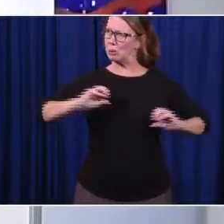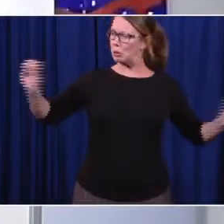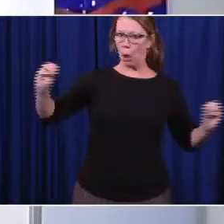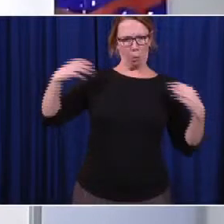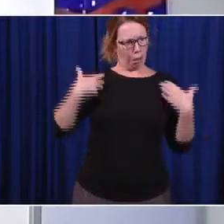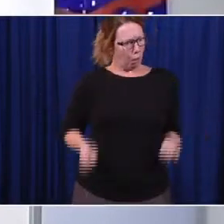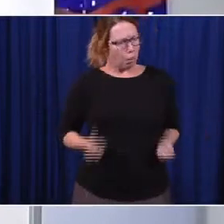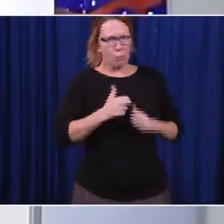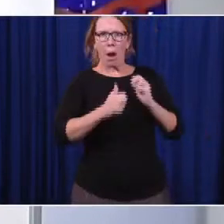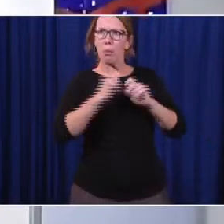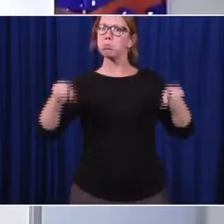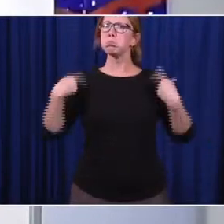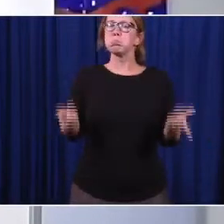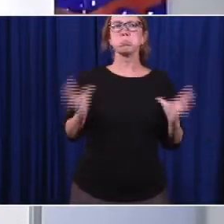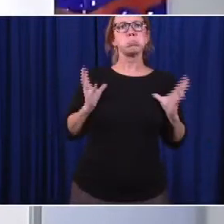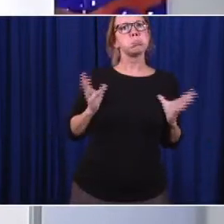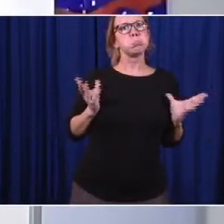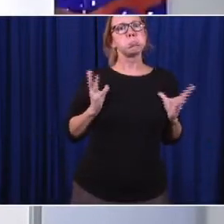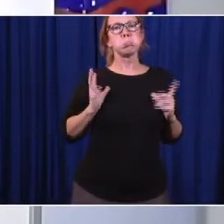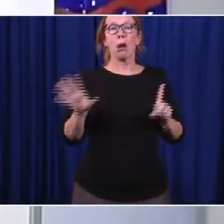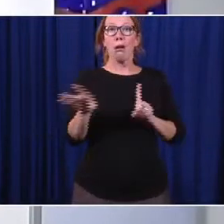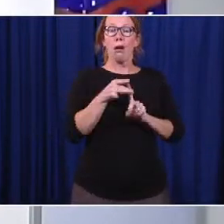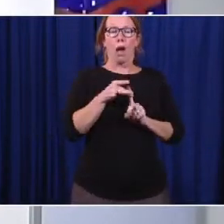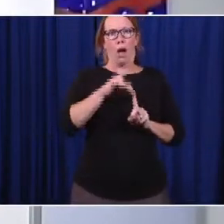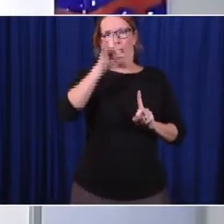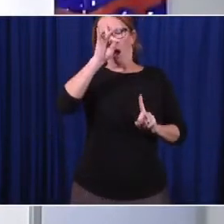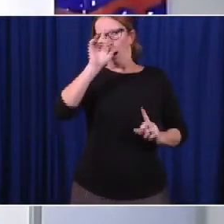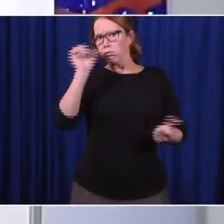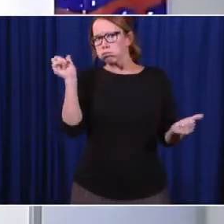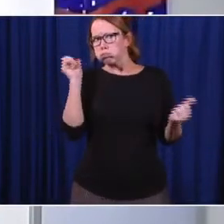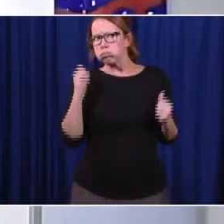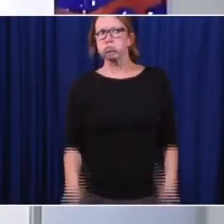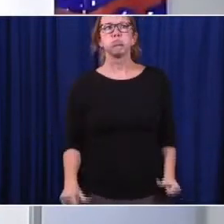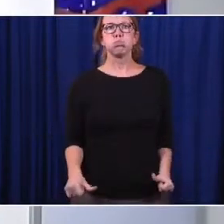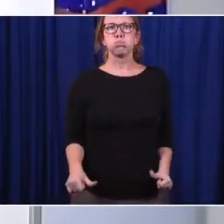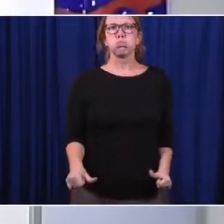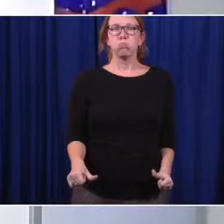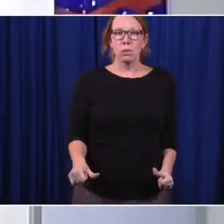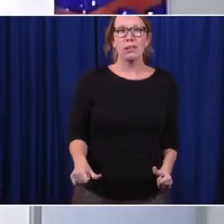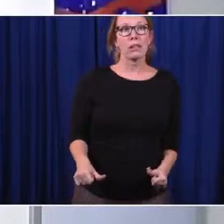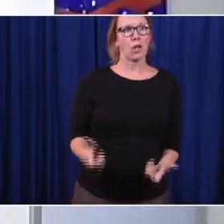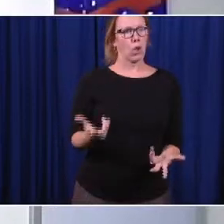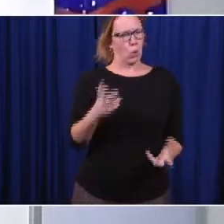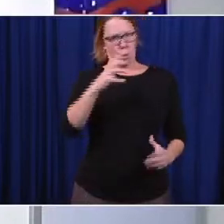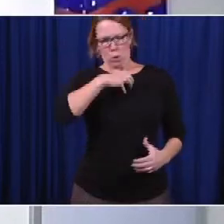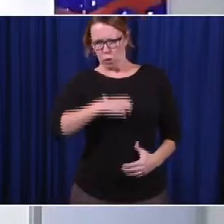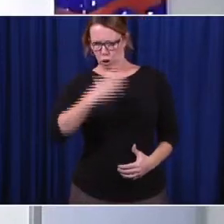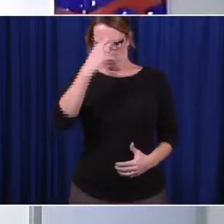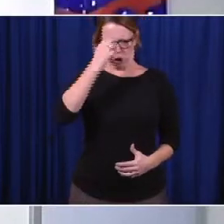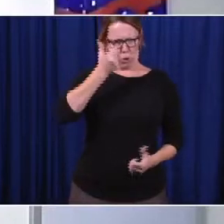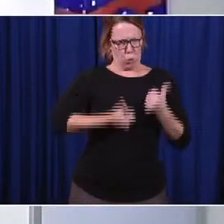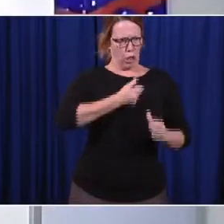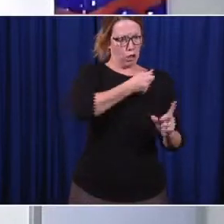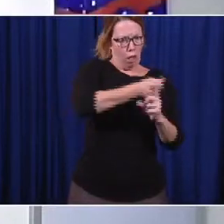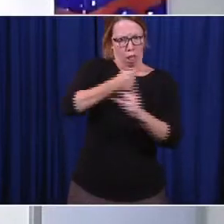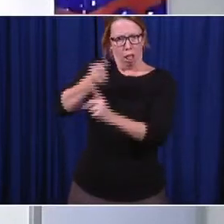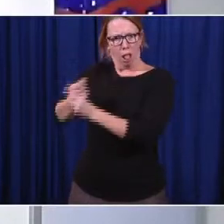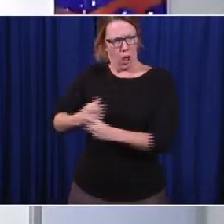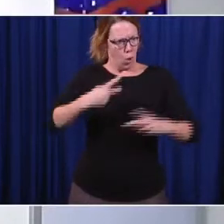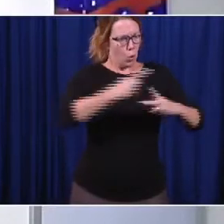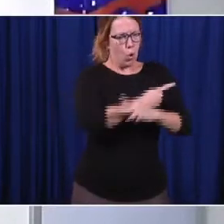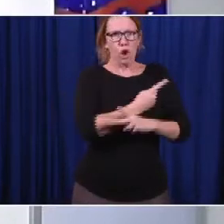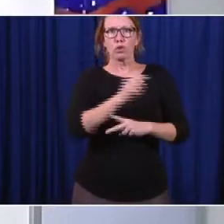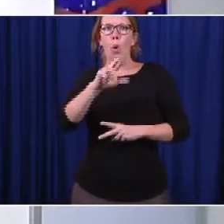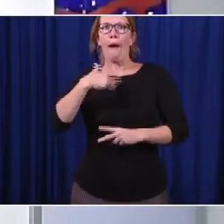poorly with this. And, we wish we knew why, and we wish we could target it. We have treatments, but there's